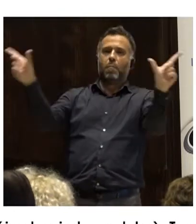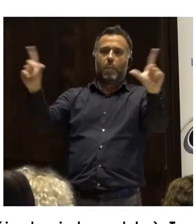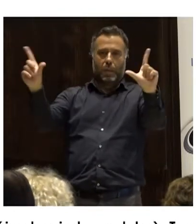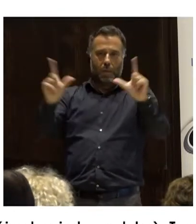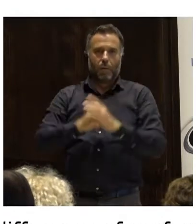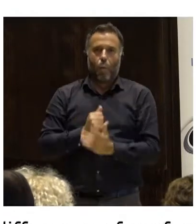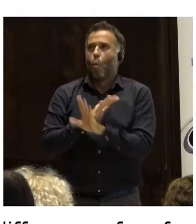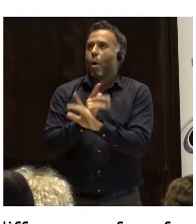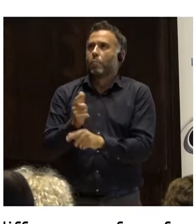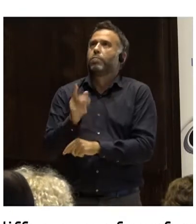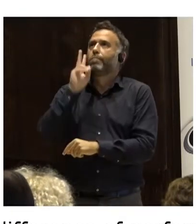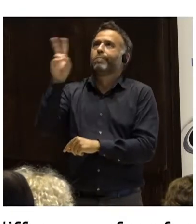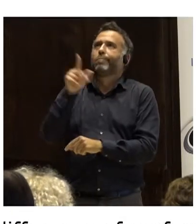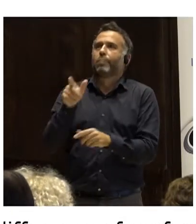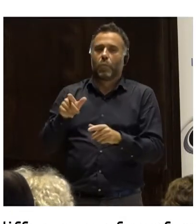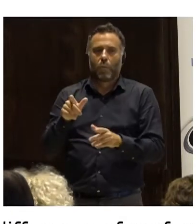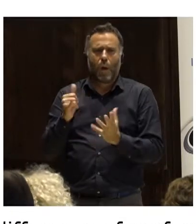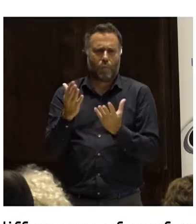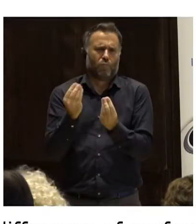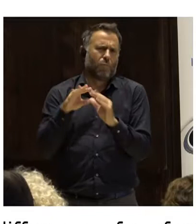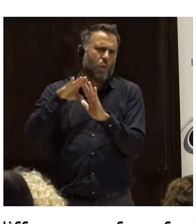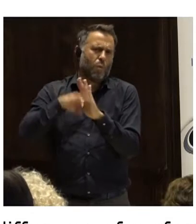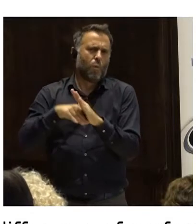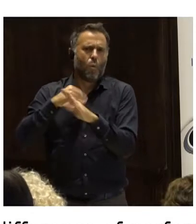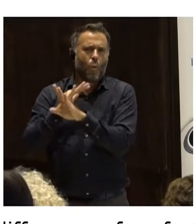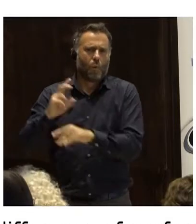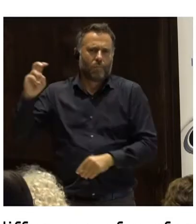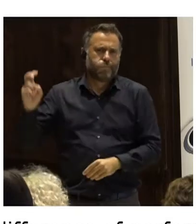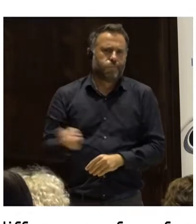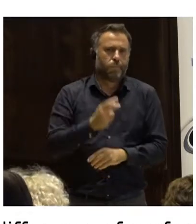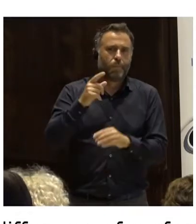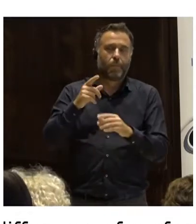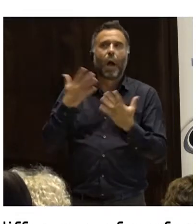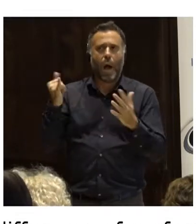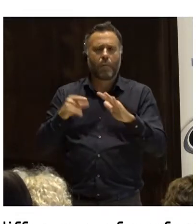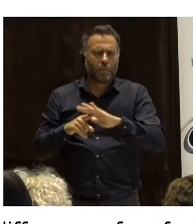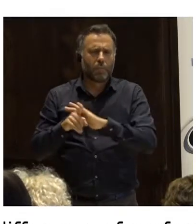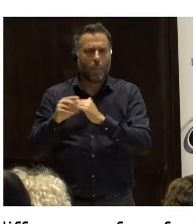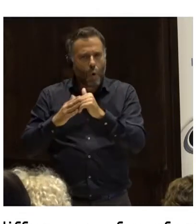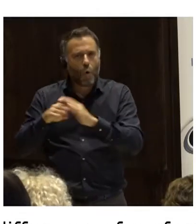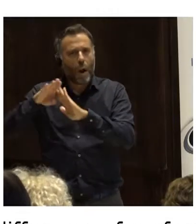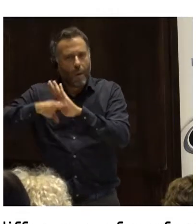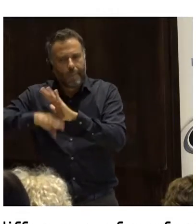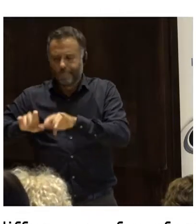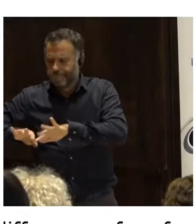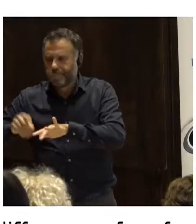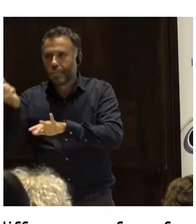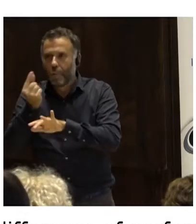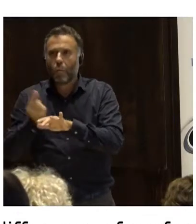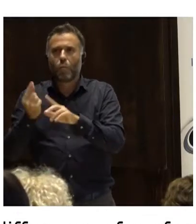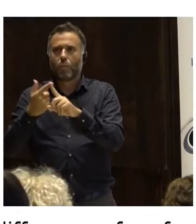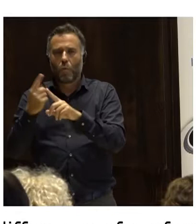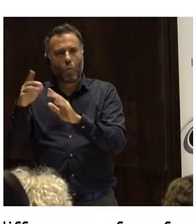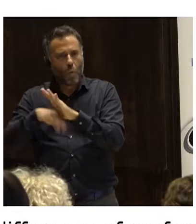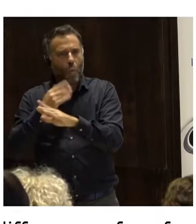games. People are developing games, and it's less expensive, easier to develop